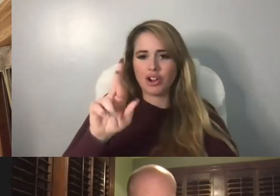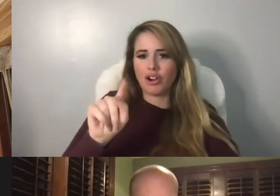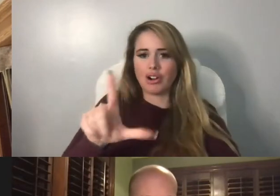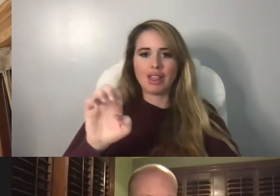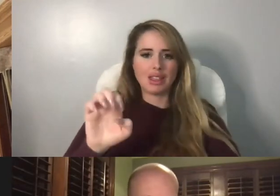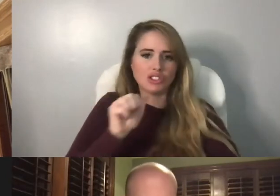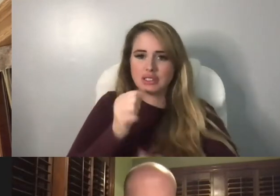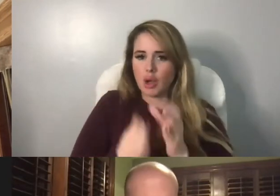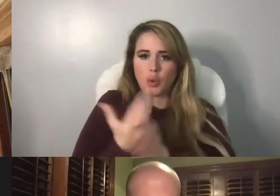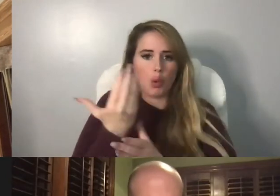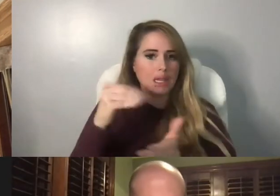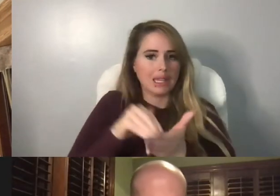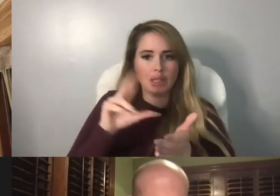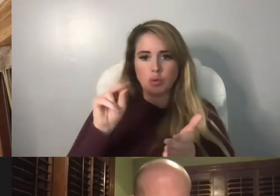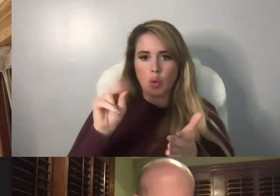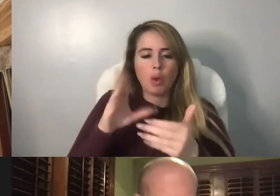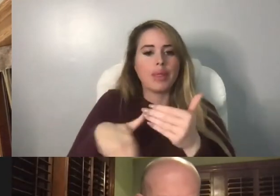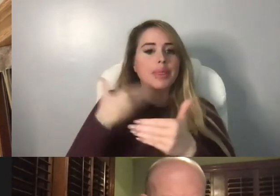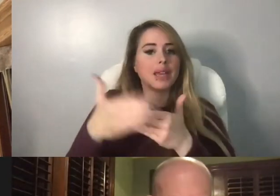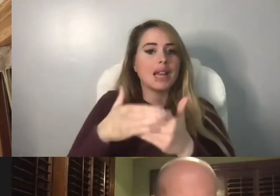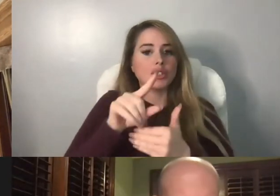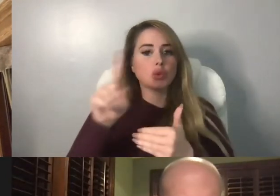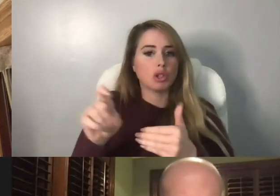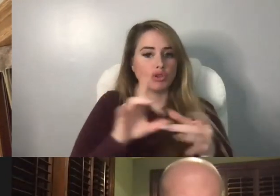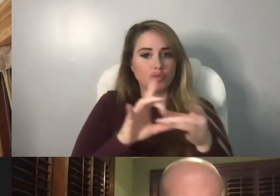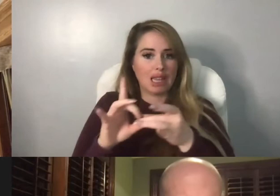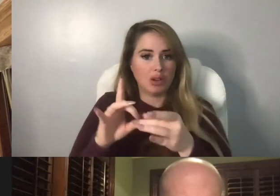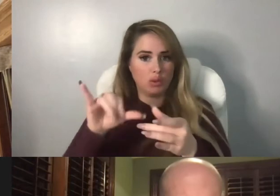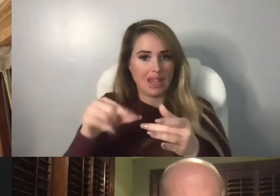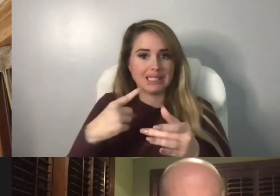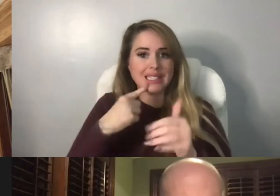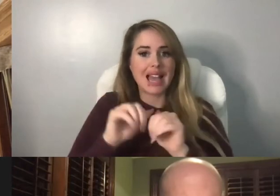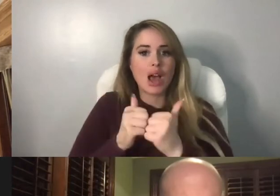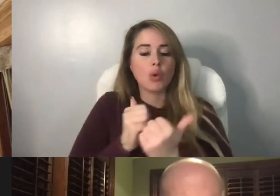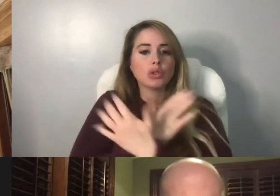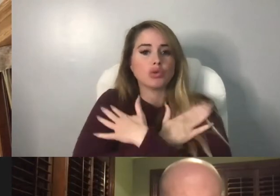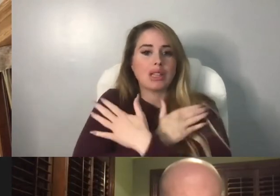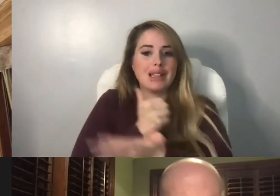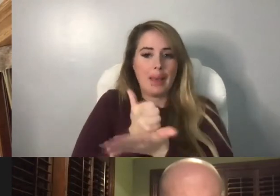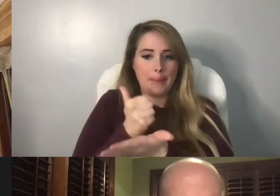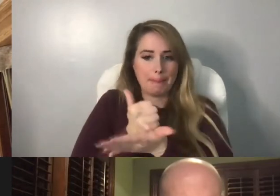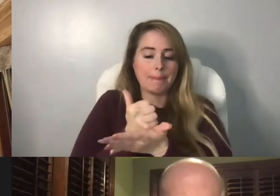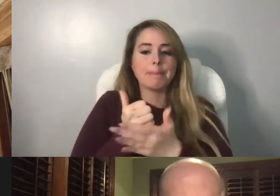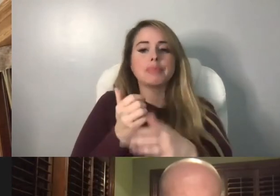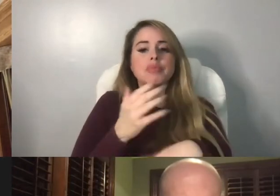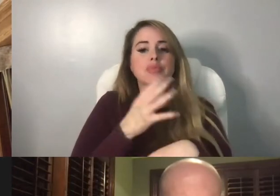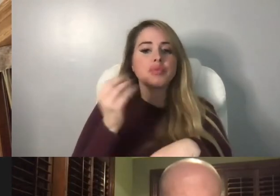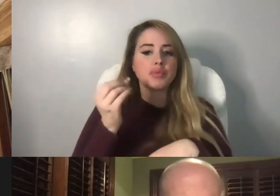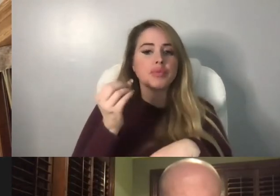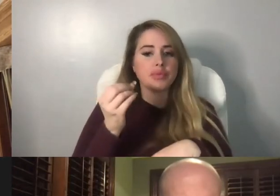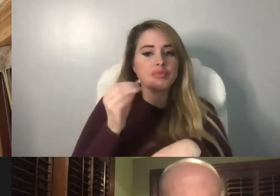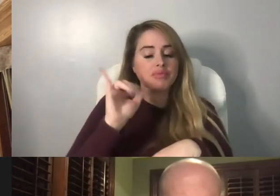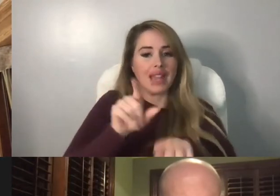then the next question that's sort of related is, how does rest help arthritis? And